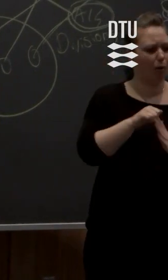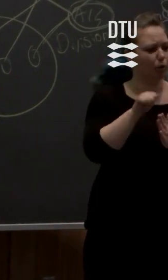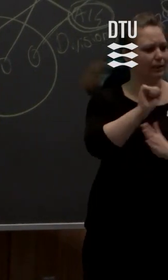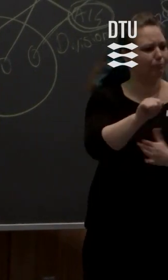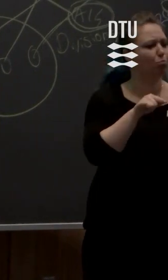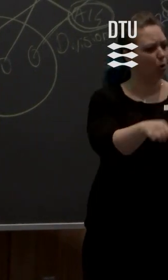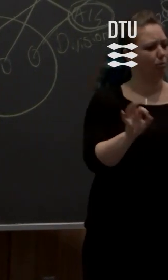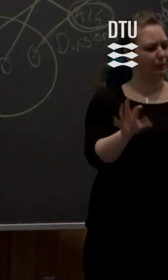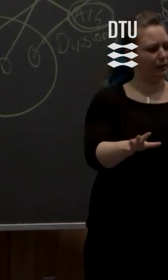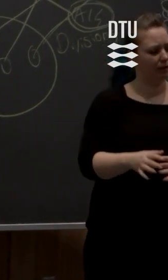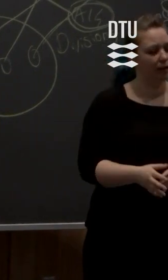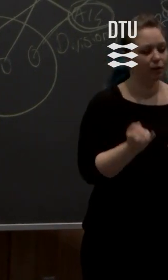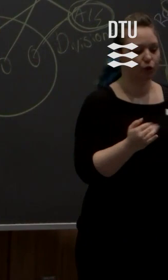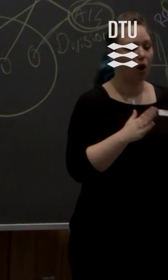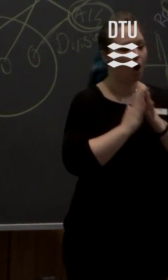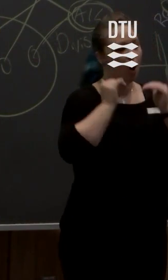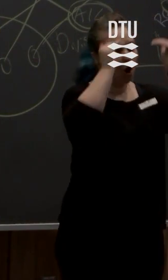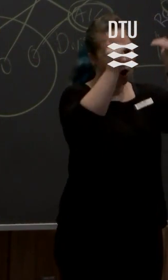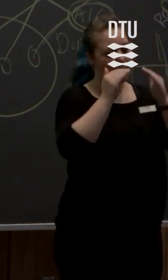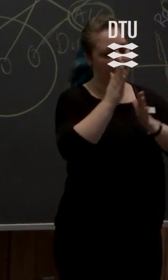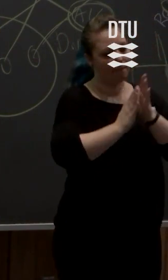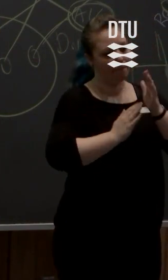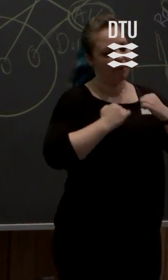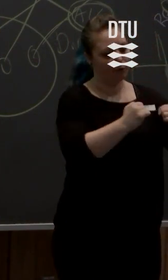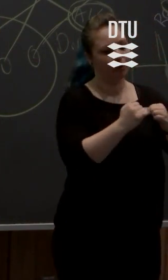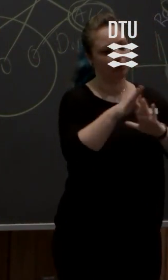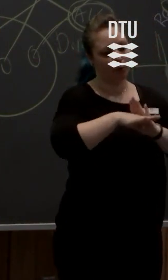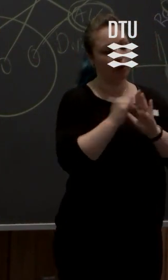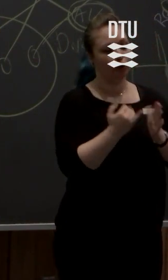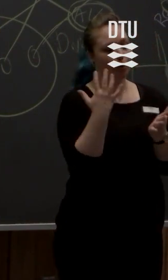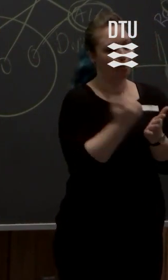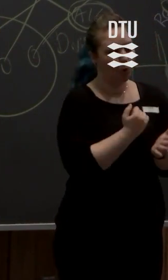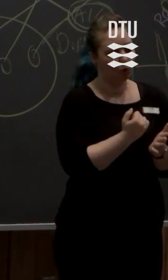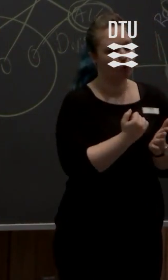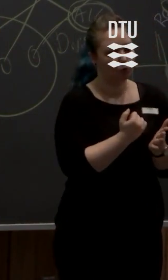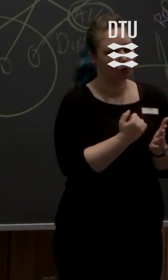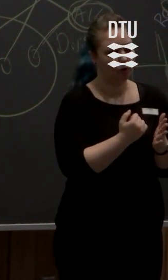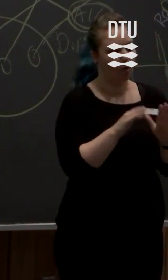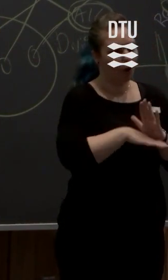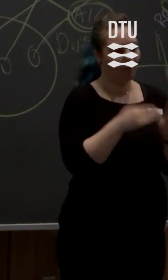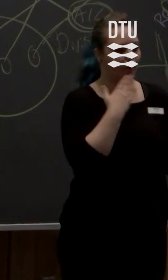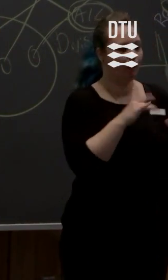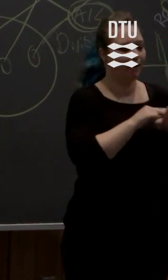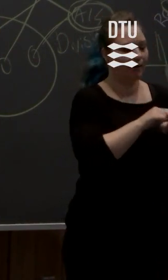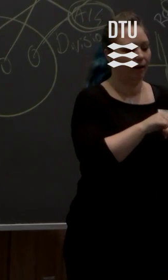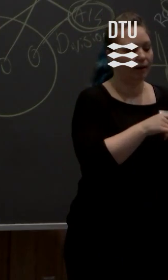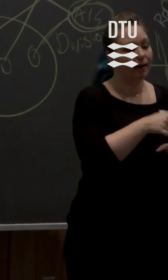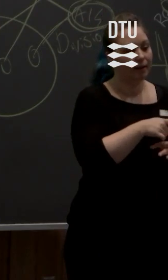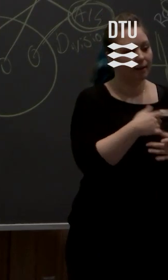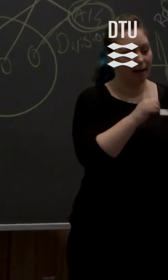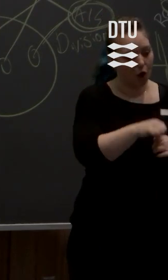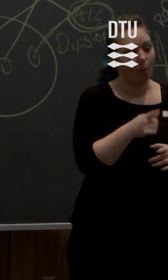actually, in our performance programs, the bonus incentive schemes for leaders have respect and results in